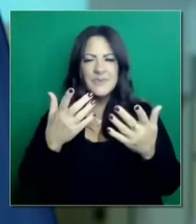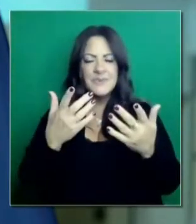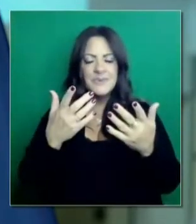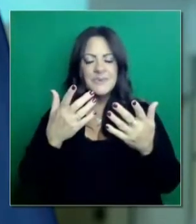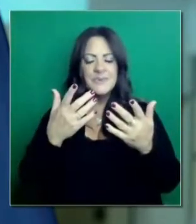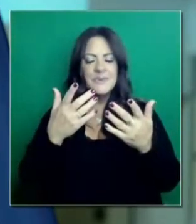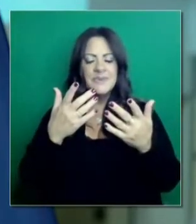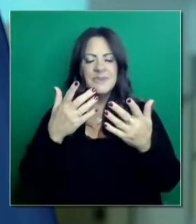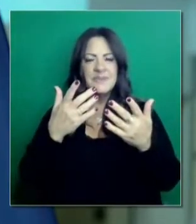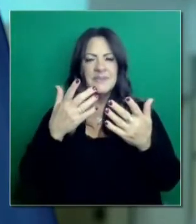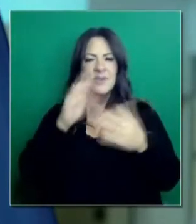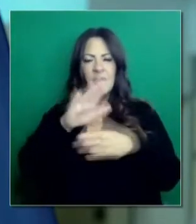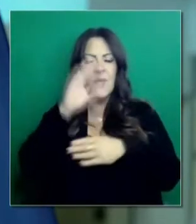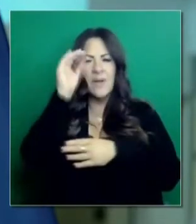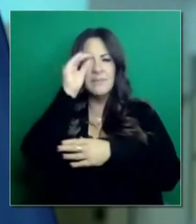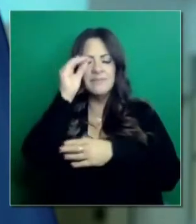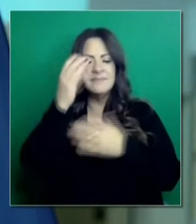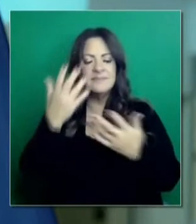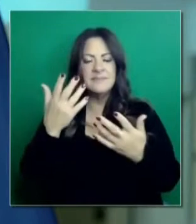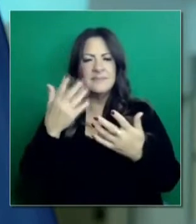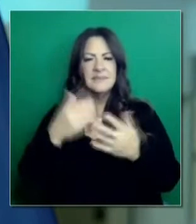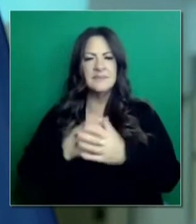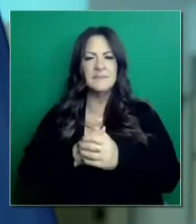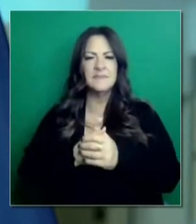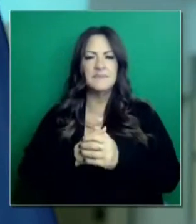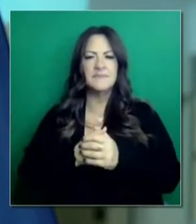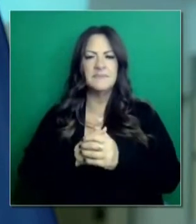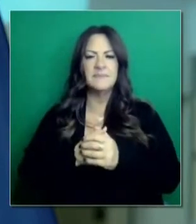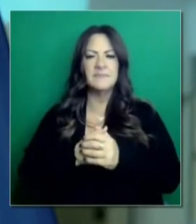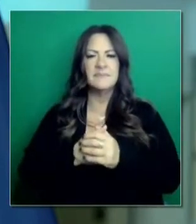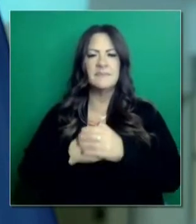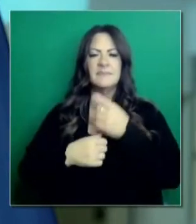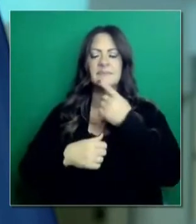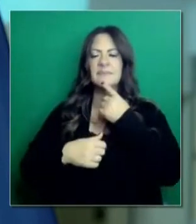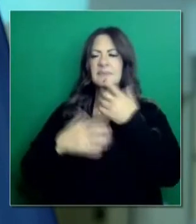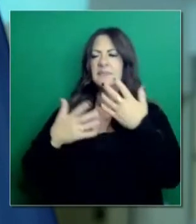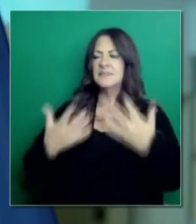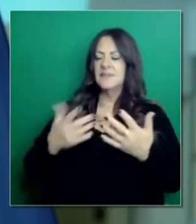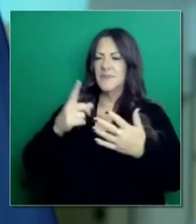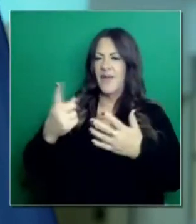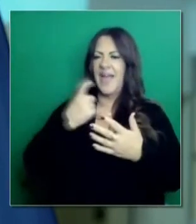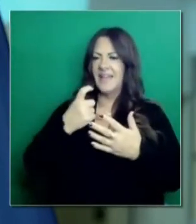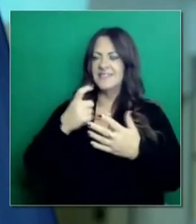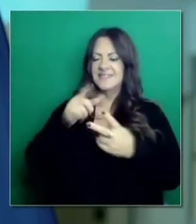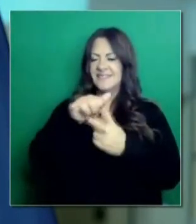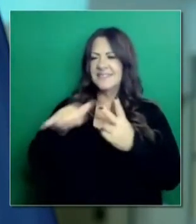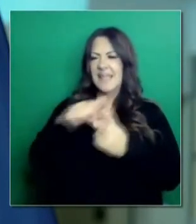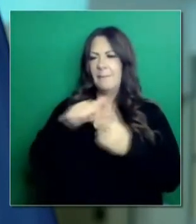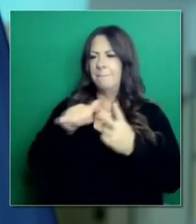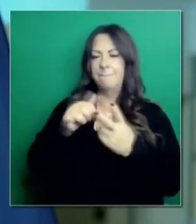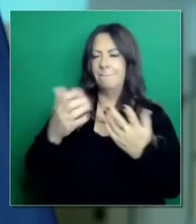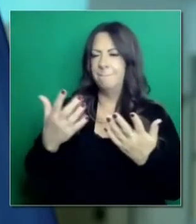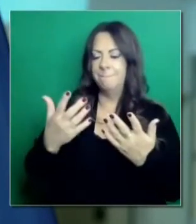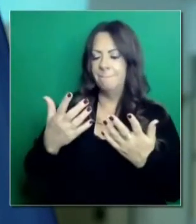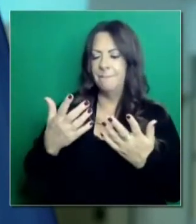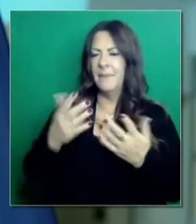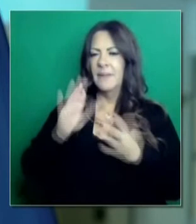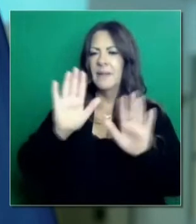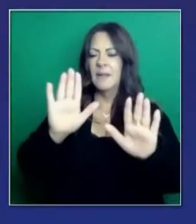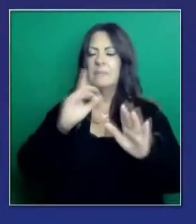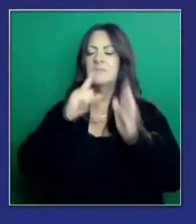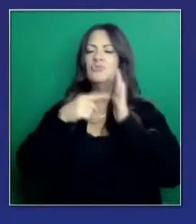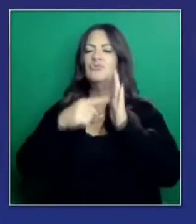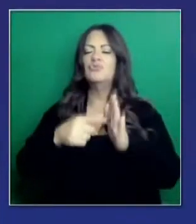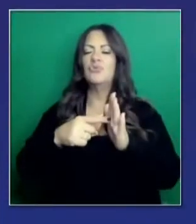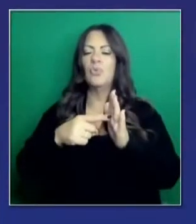on that, I'd be most appreciative. Thank you. One question answers the other begs the question. Forgive me, but let me just go to a slide here just on the first